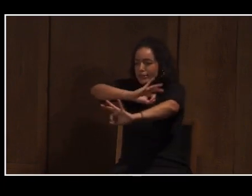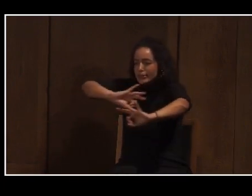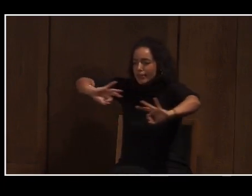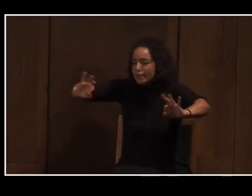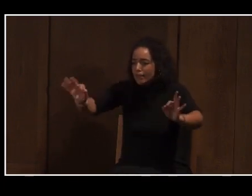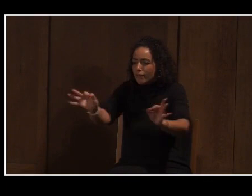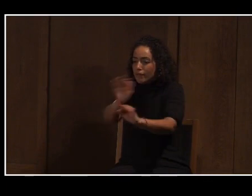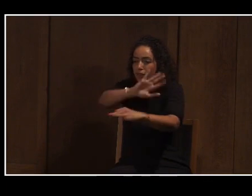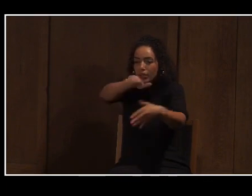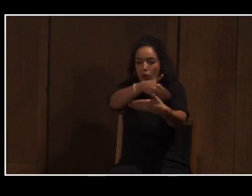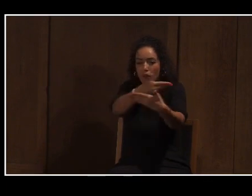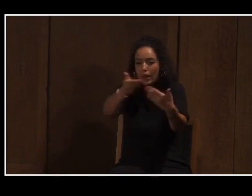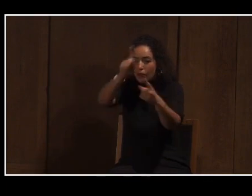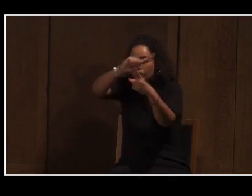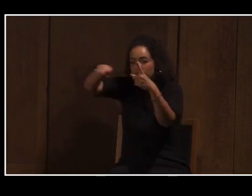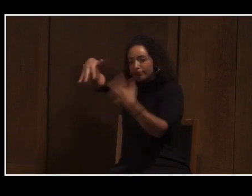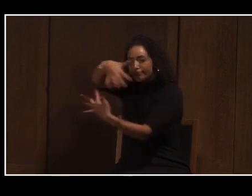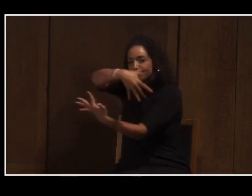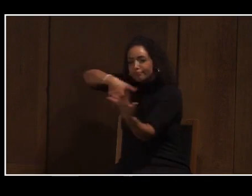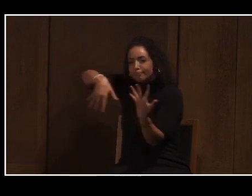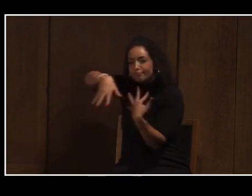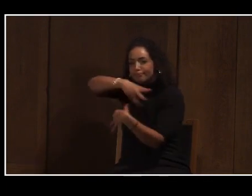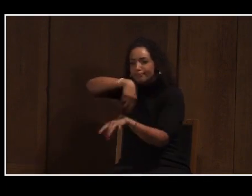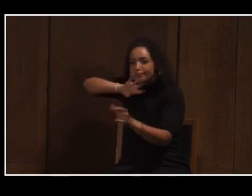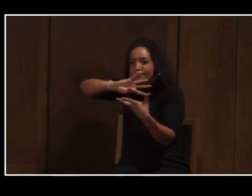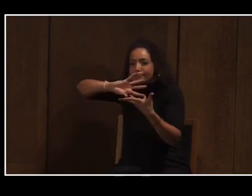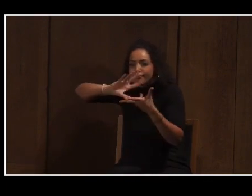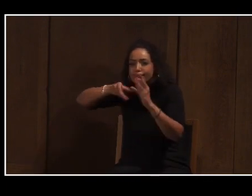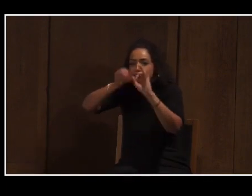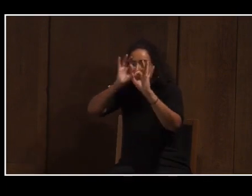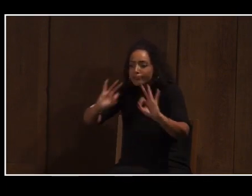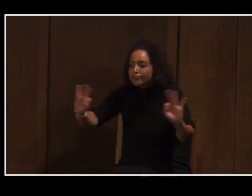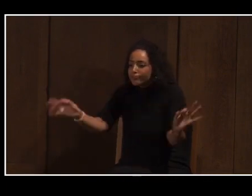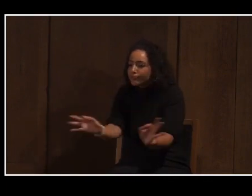languages. That's right. You know? Yes. So,